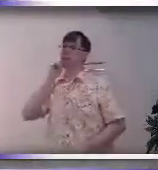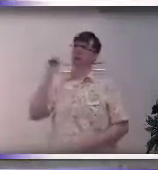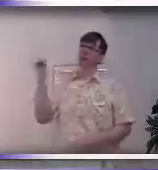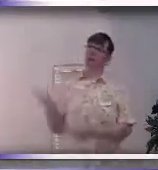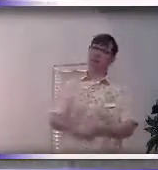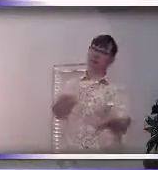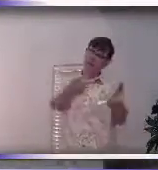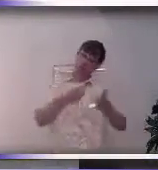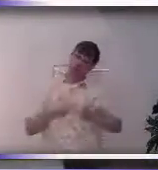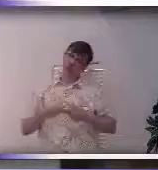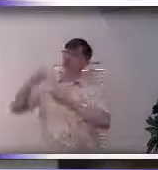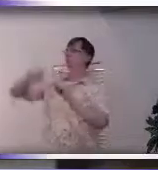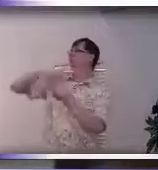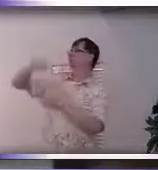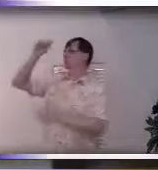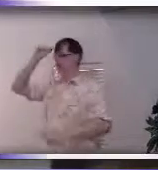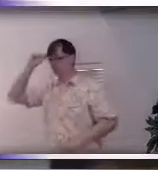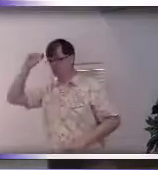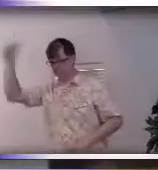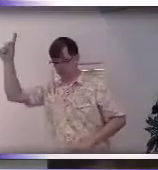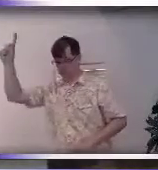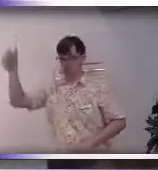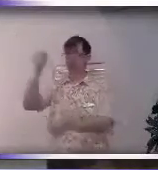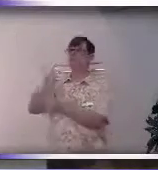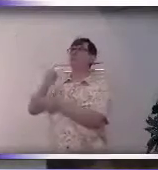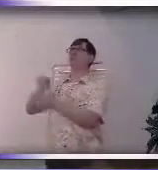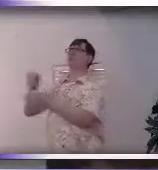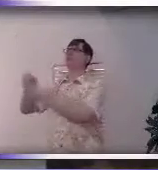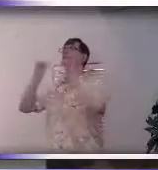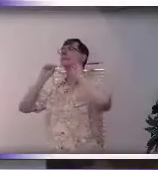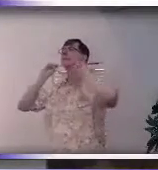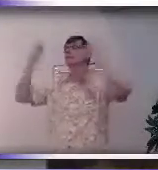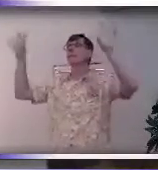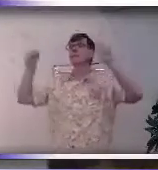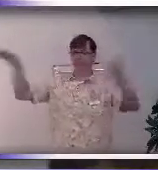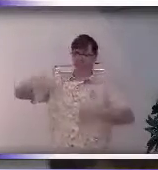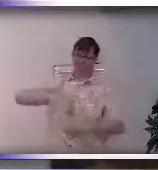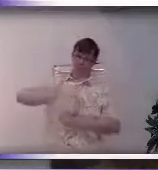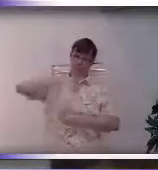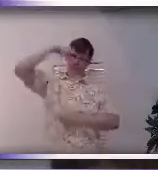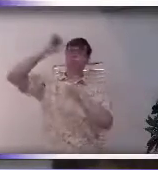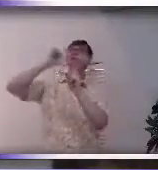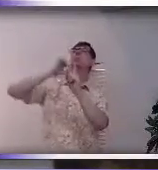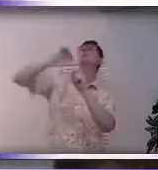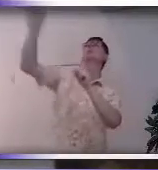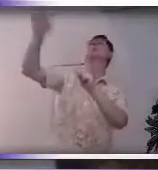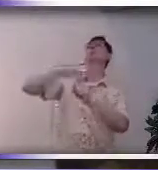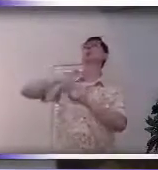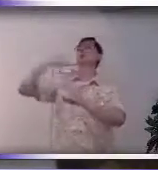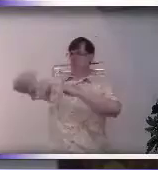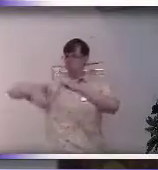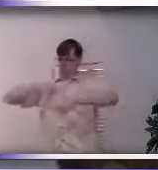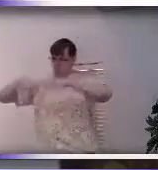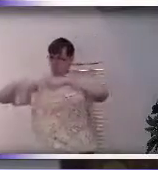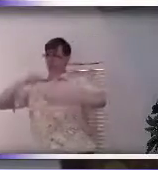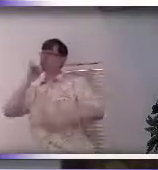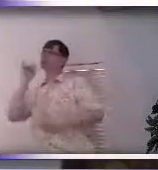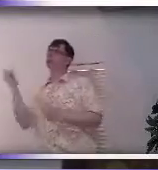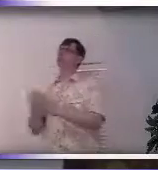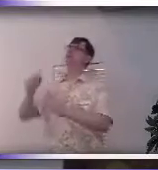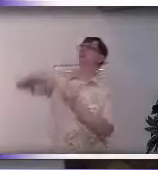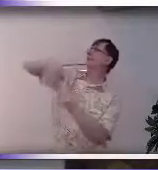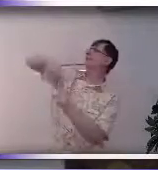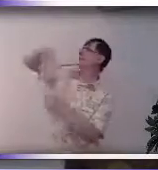As we take the divine idea and make it manifest, as Spirit chooses to manifest as this world, we have a